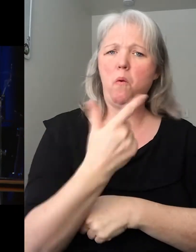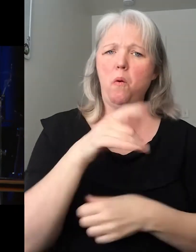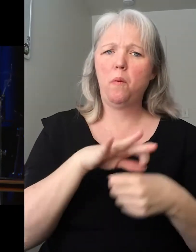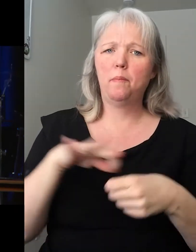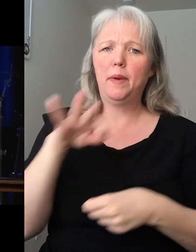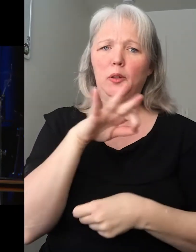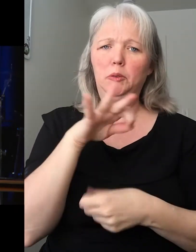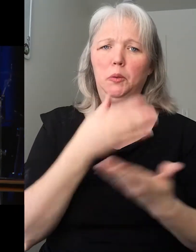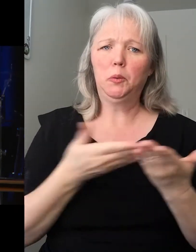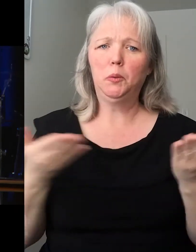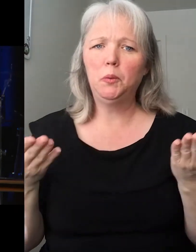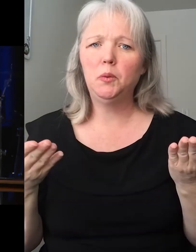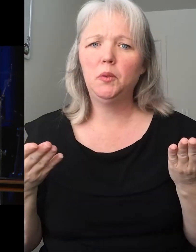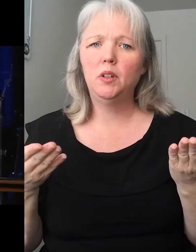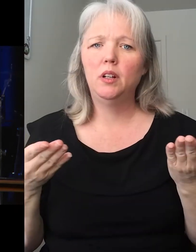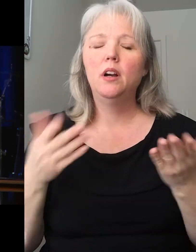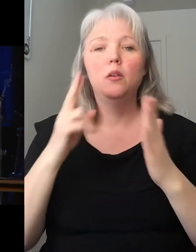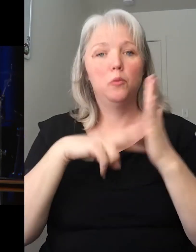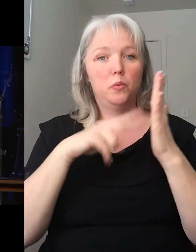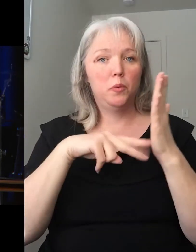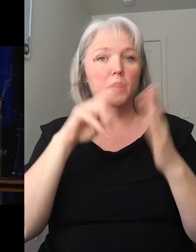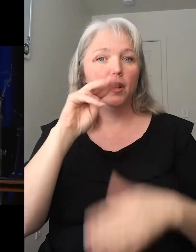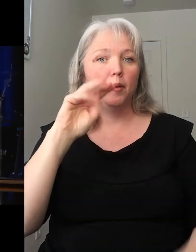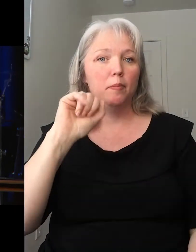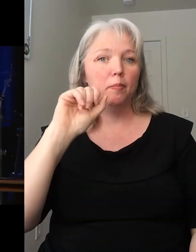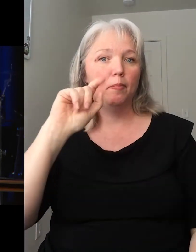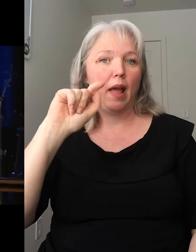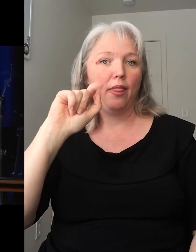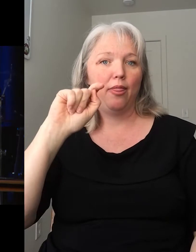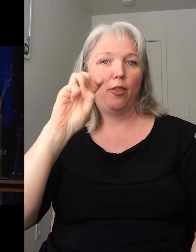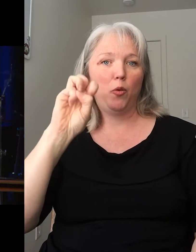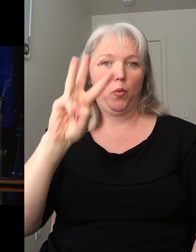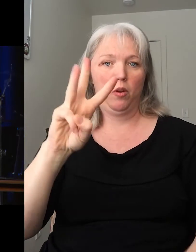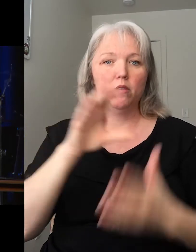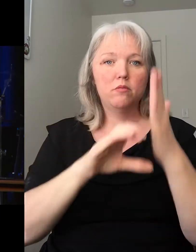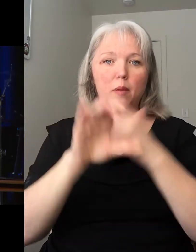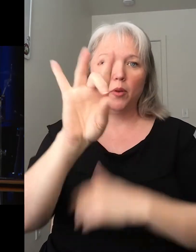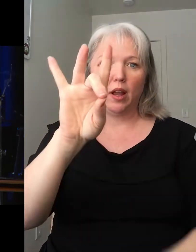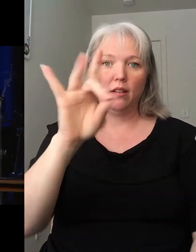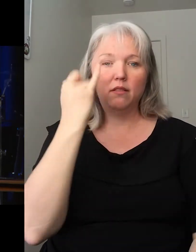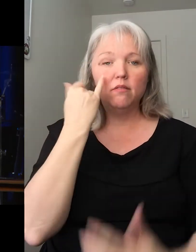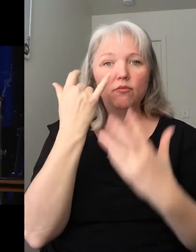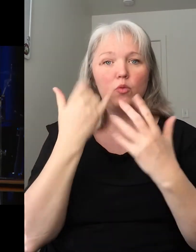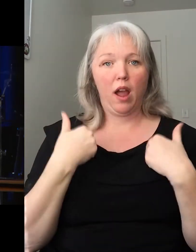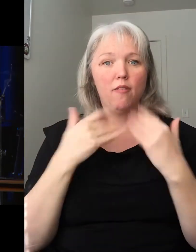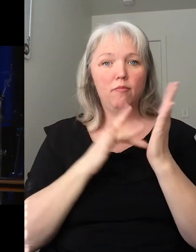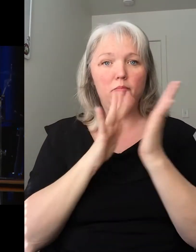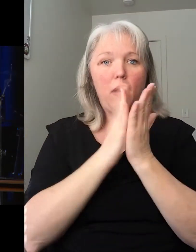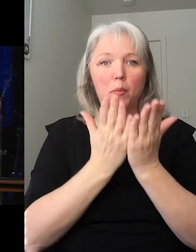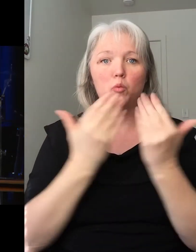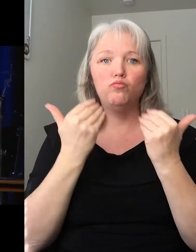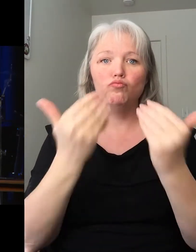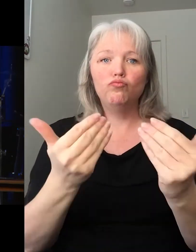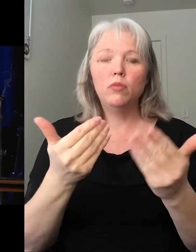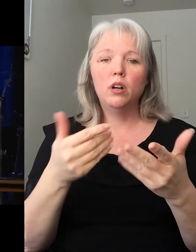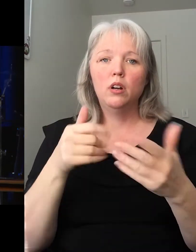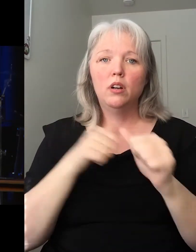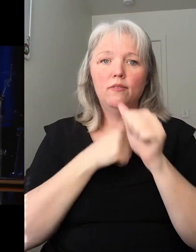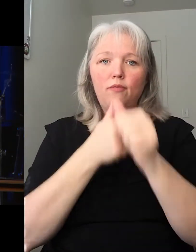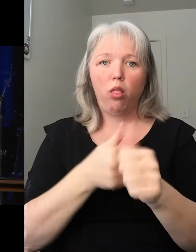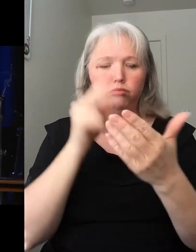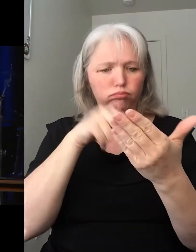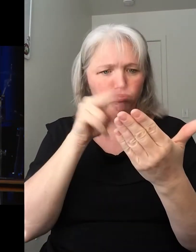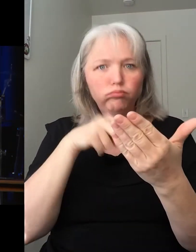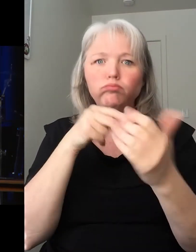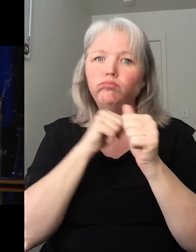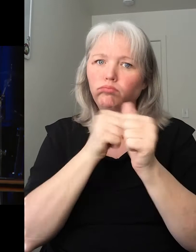forces. Now I'm going to read to you from Matthew chapter 8. And if you have a Bible, you might want to turn there and follow along as